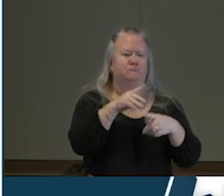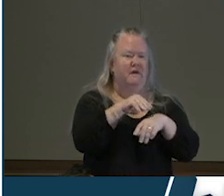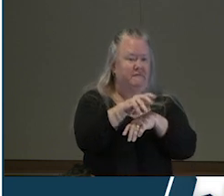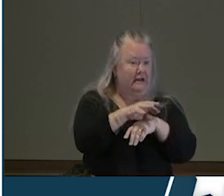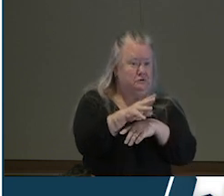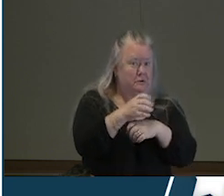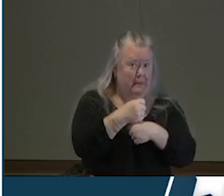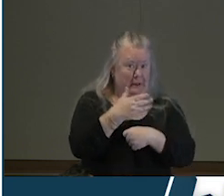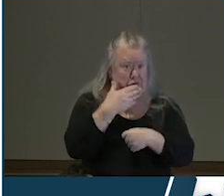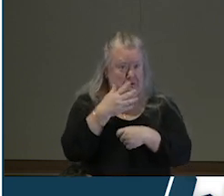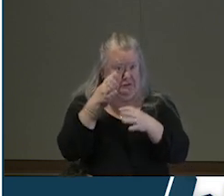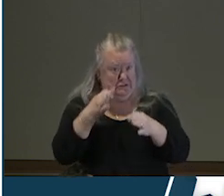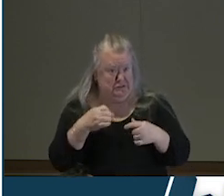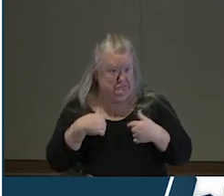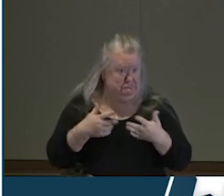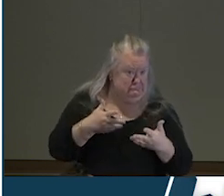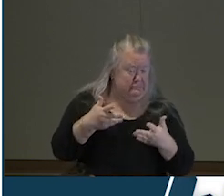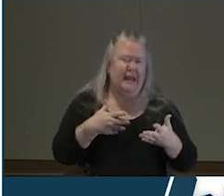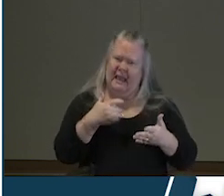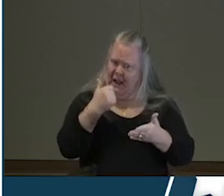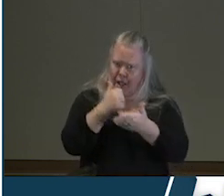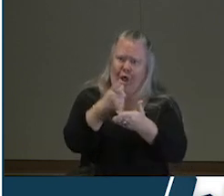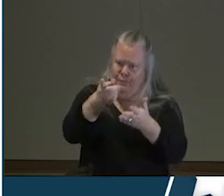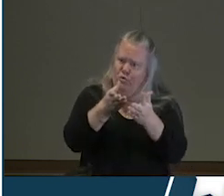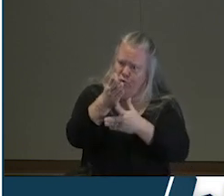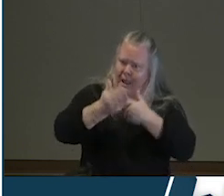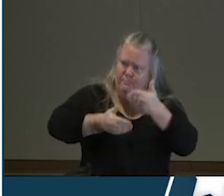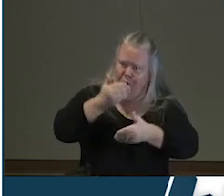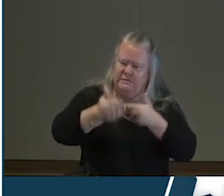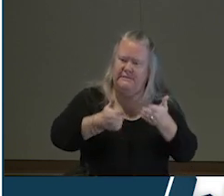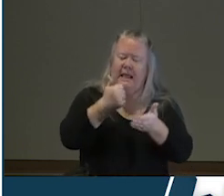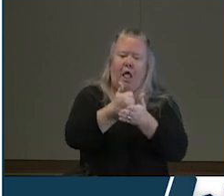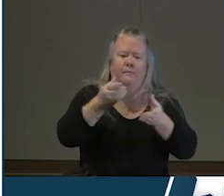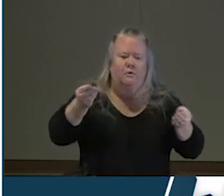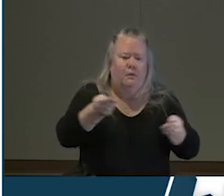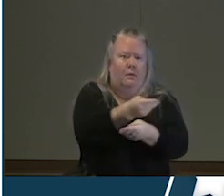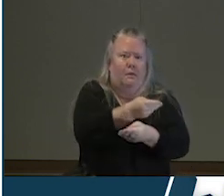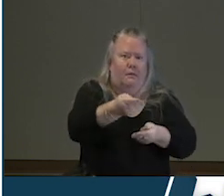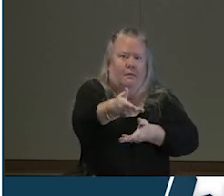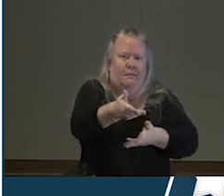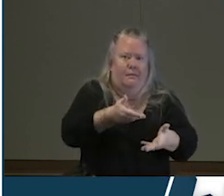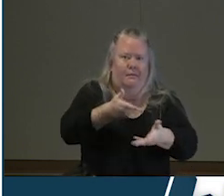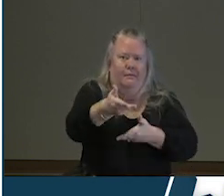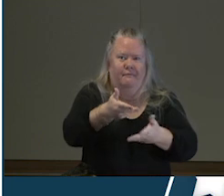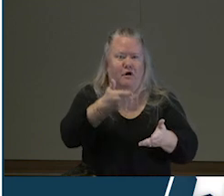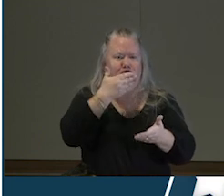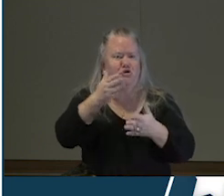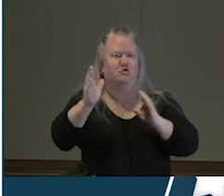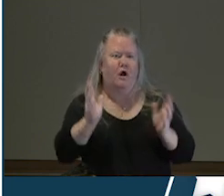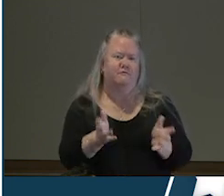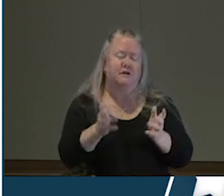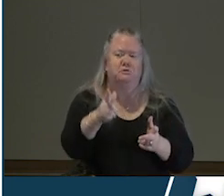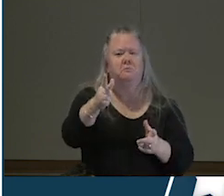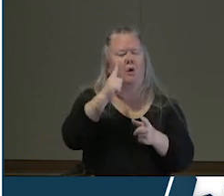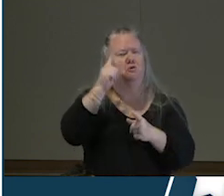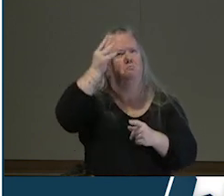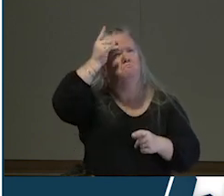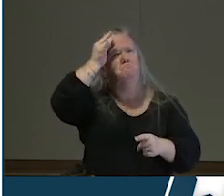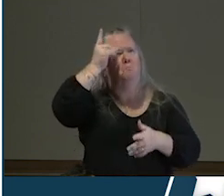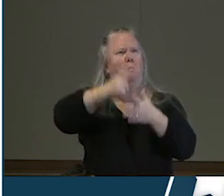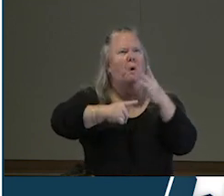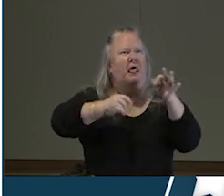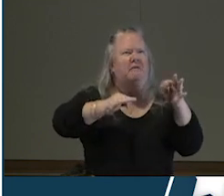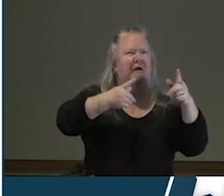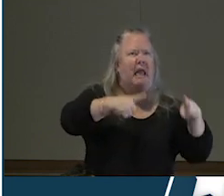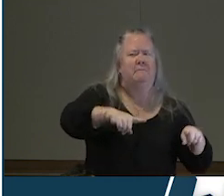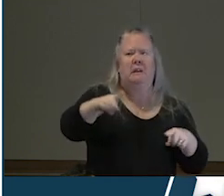good decisions. And I'm happy to help people through that process in the sense of helping to facilitate good conversation, of helping you think through the what ifs and how do I figure